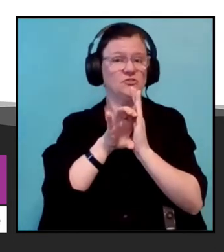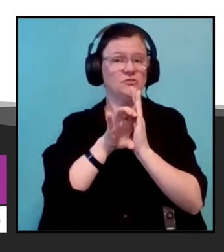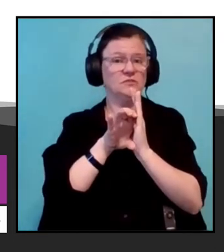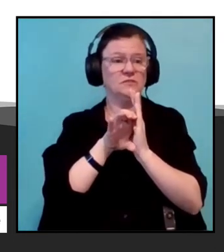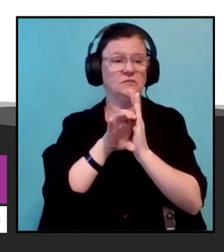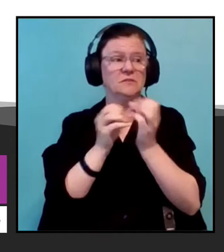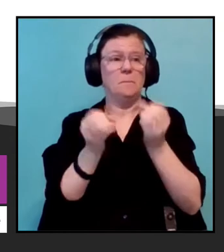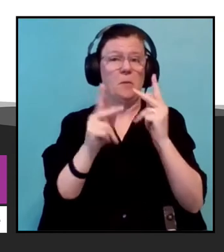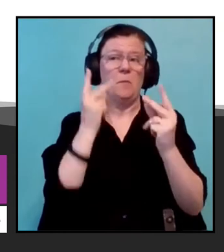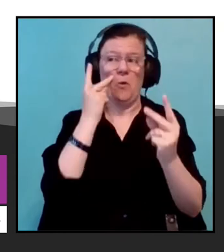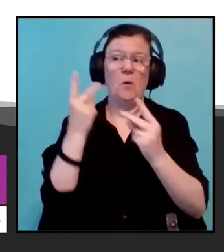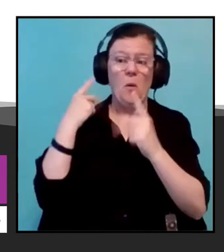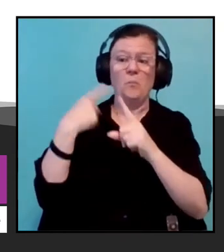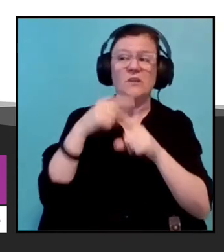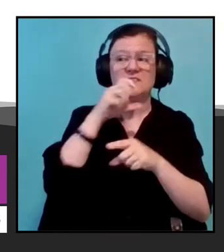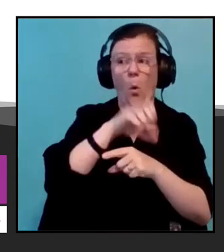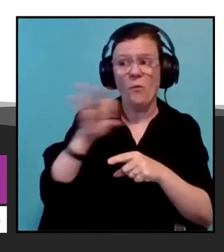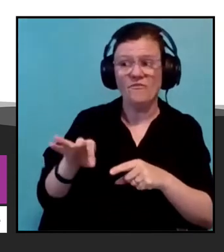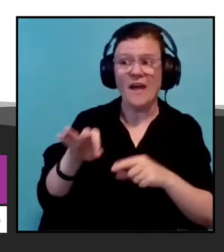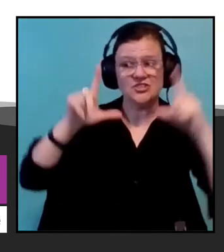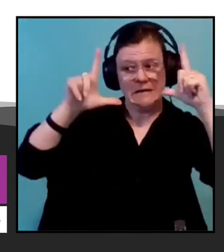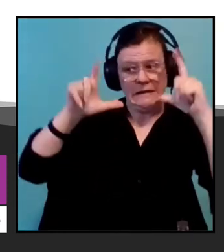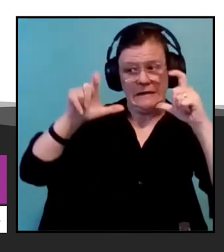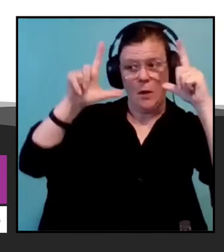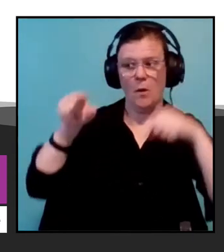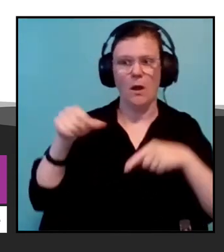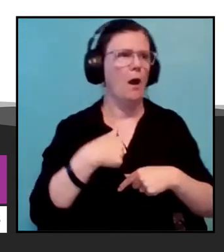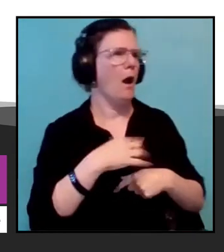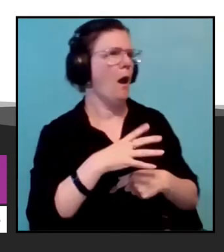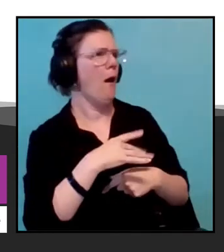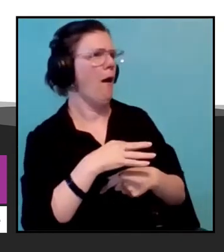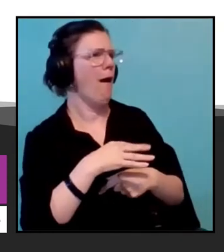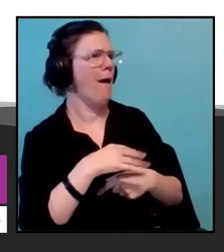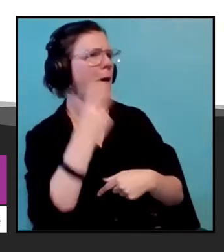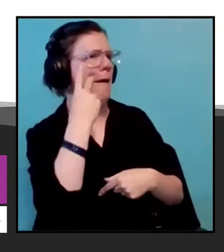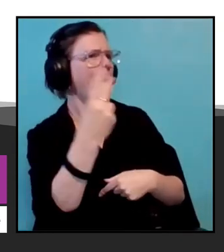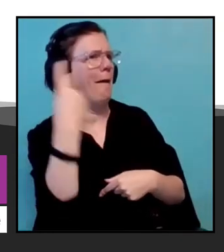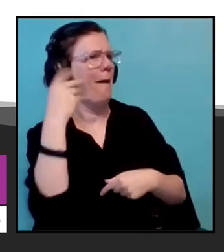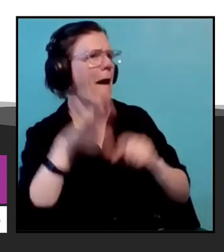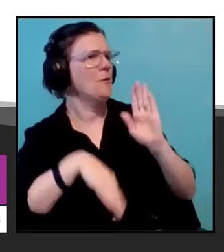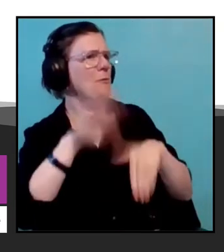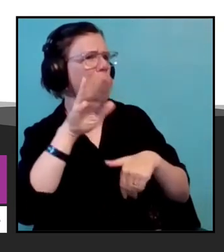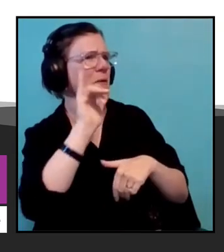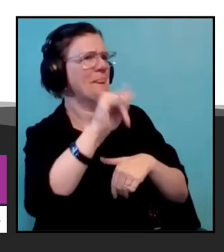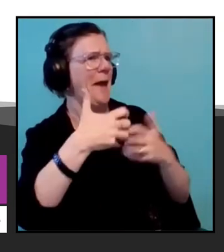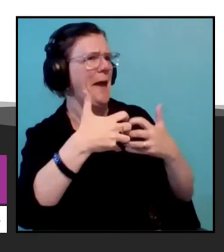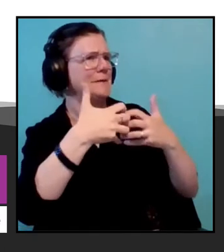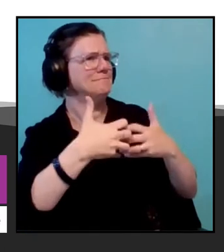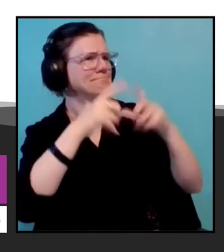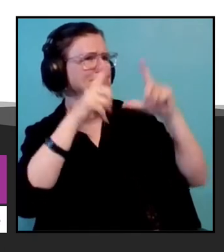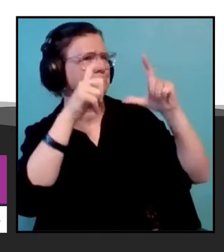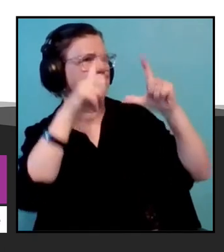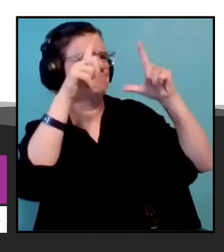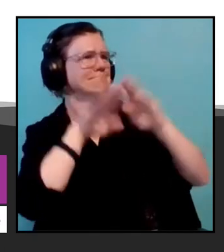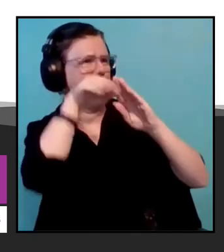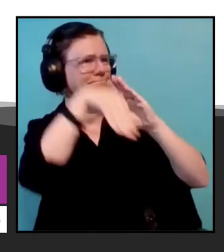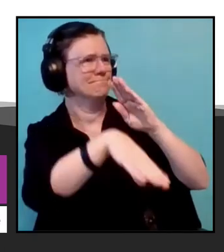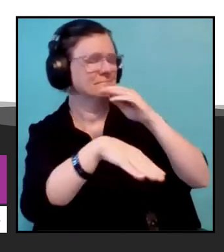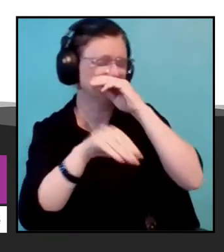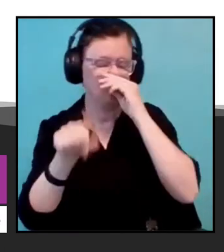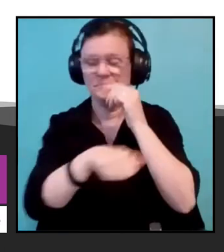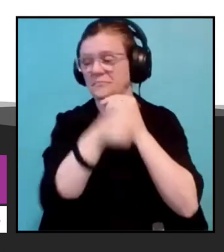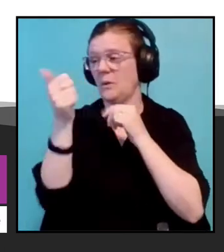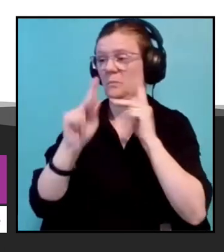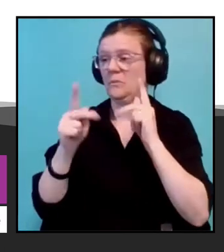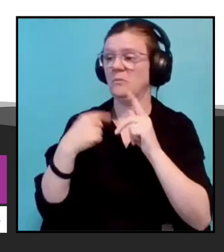lot of folks. So even just getting assistance from audience members, that was really nice. And then also Jessica had some share outs